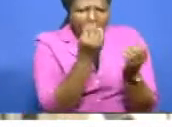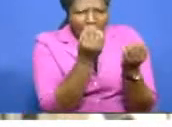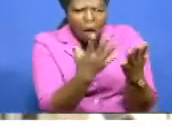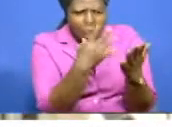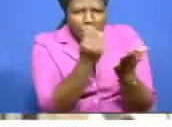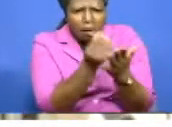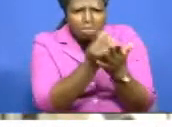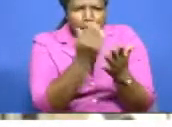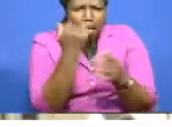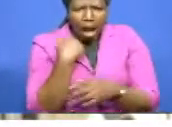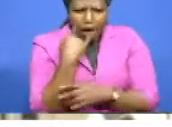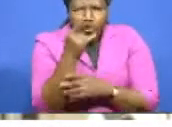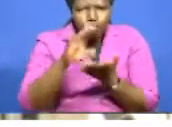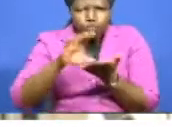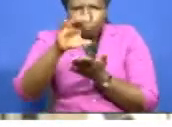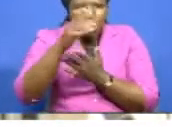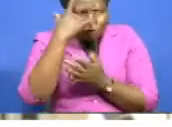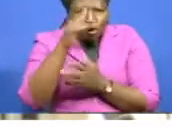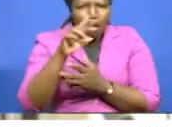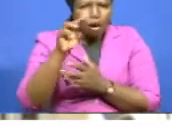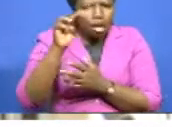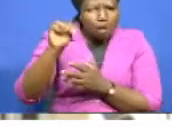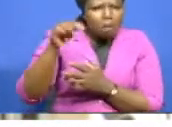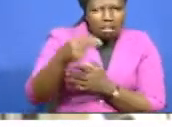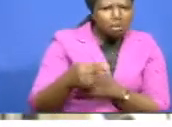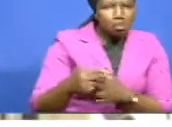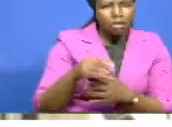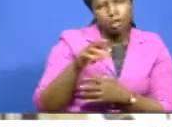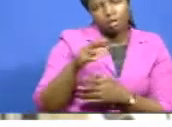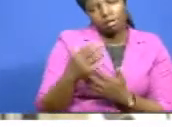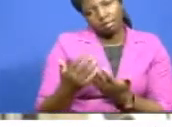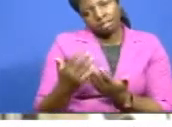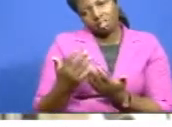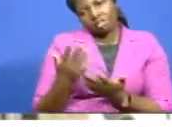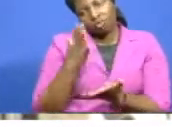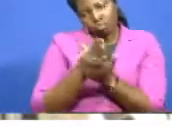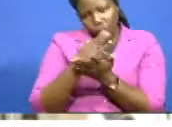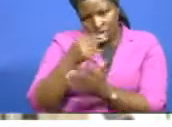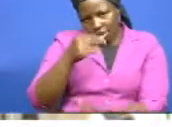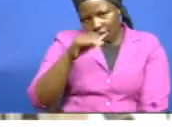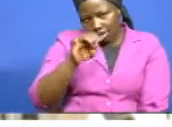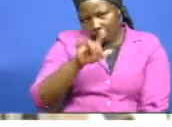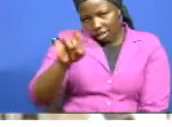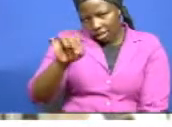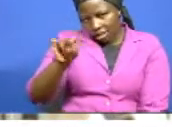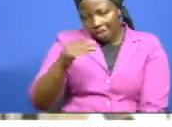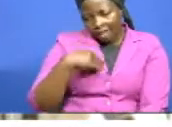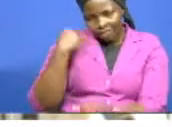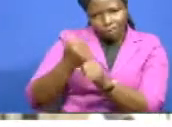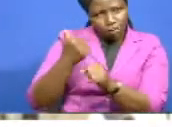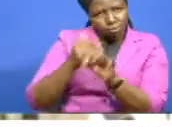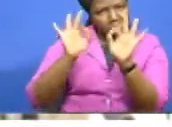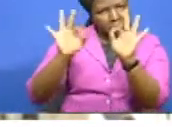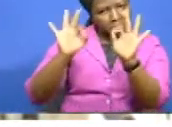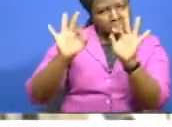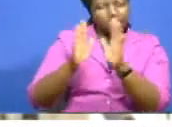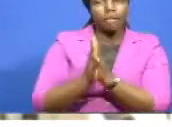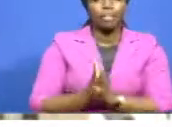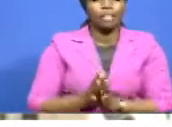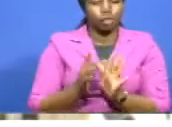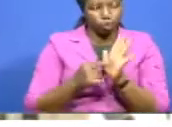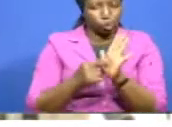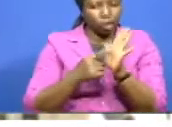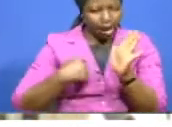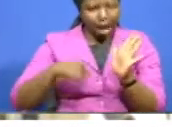in for RMNCH? And the thing is, in as much as Helen has done a fantastic job showing us the resource